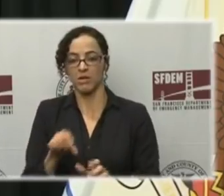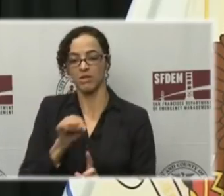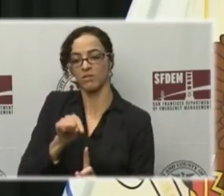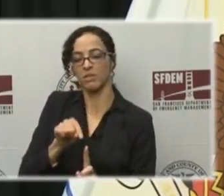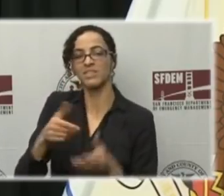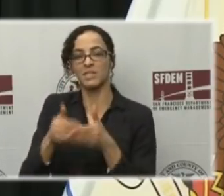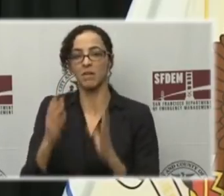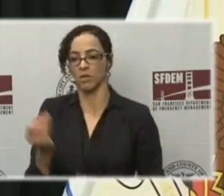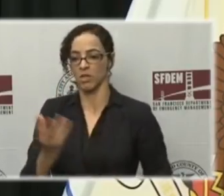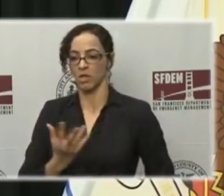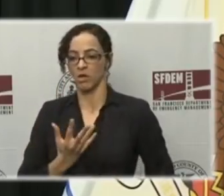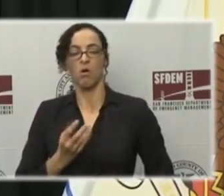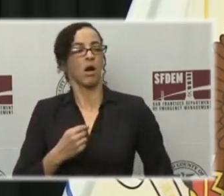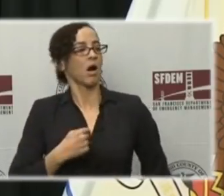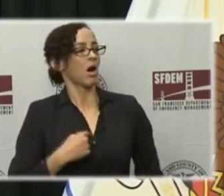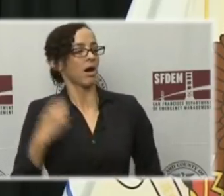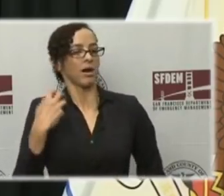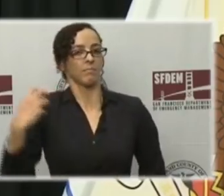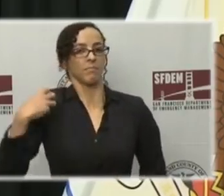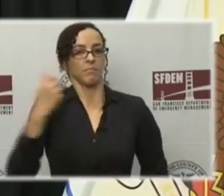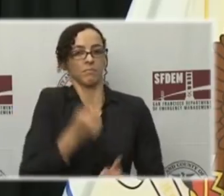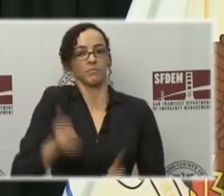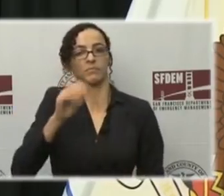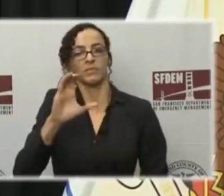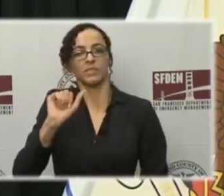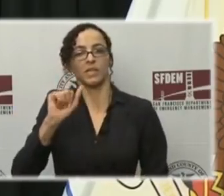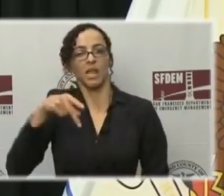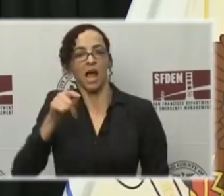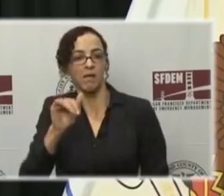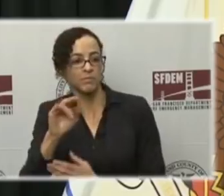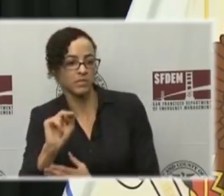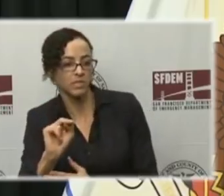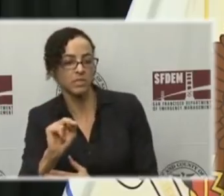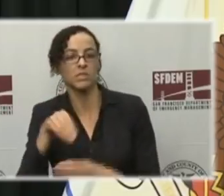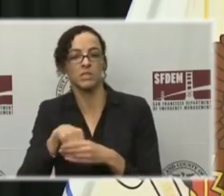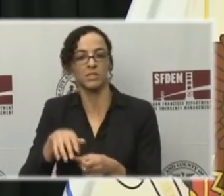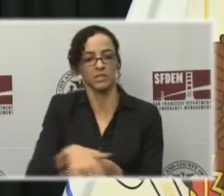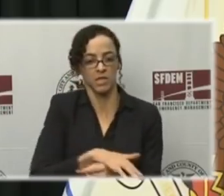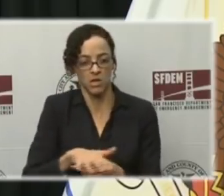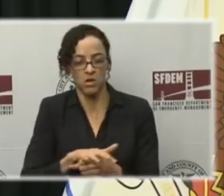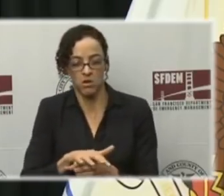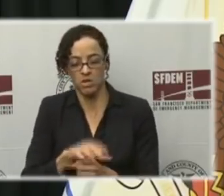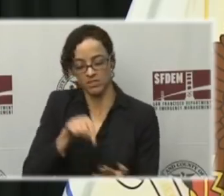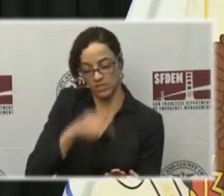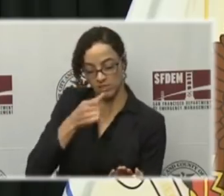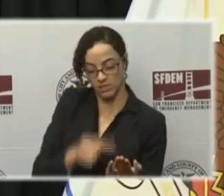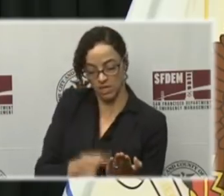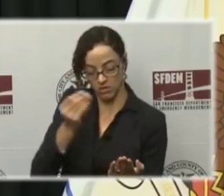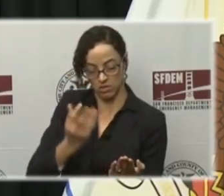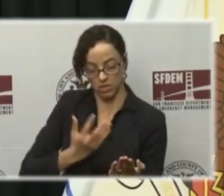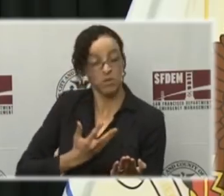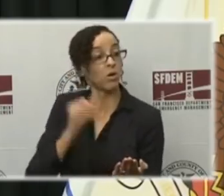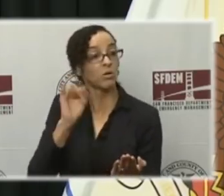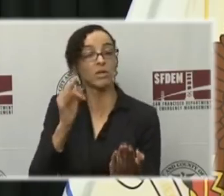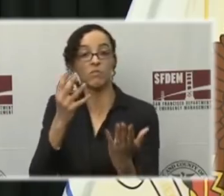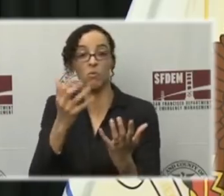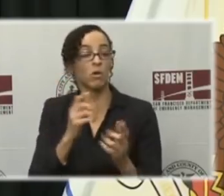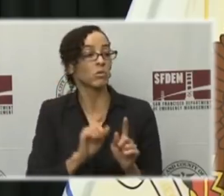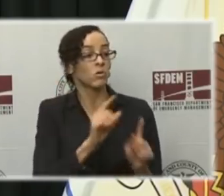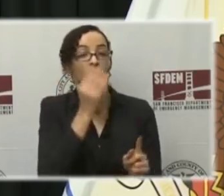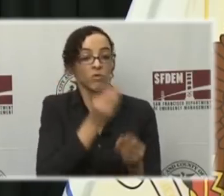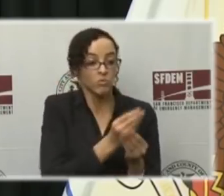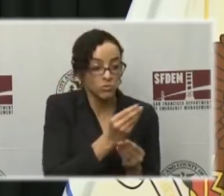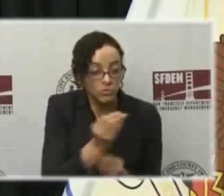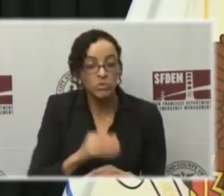anything, whether it's grocery shopping or pharmacy pickups or what have you, or even someone to talk to, they